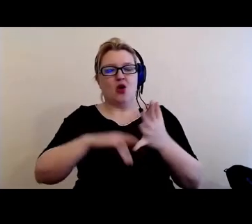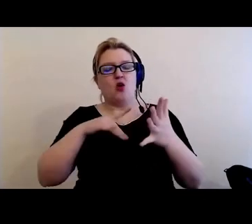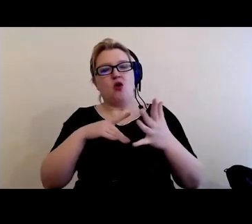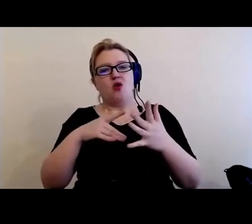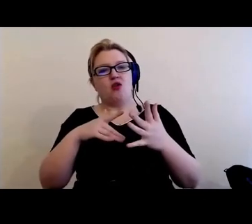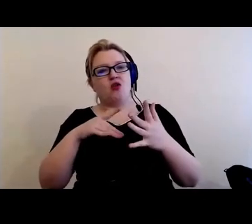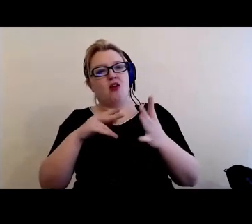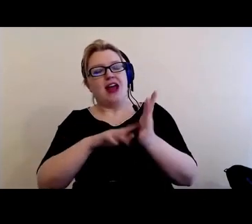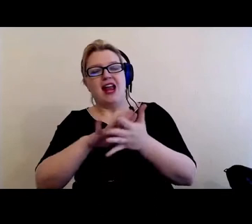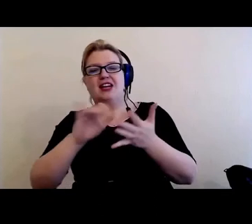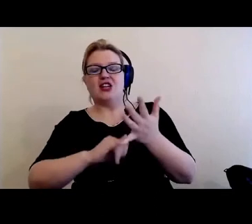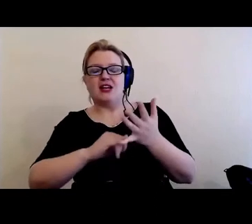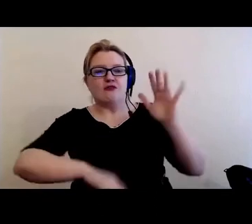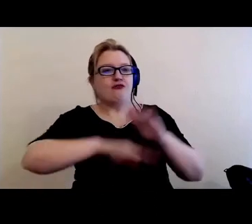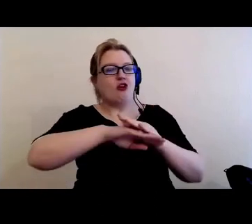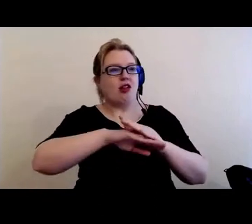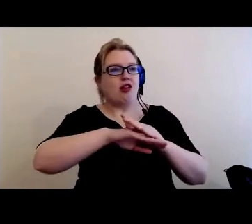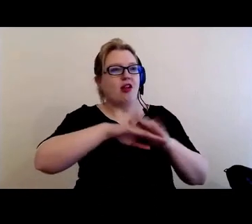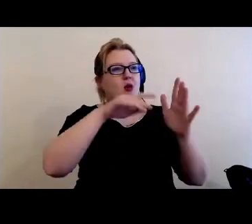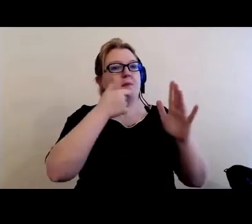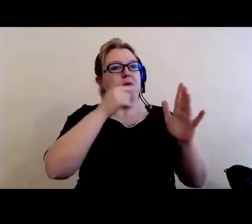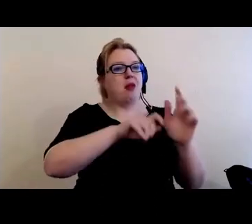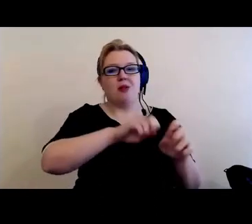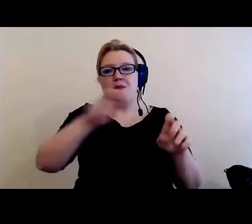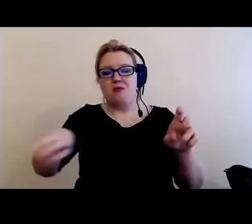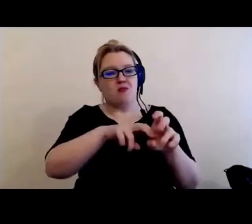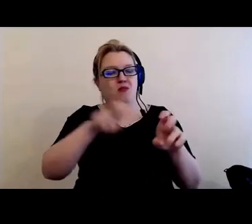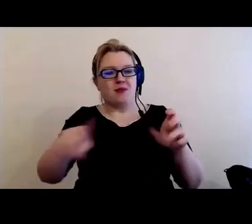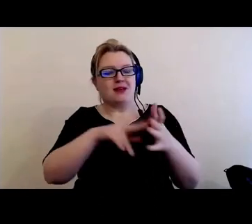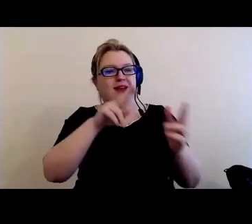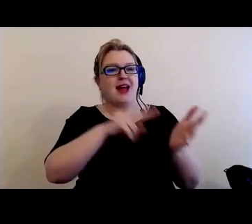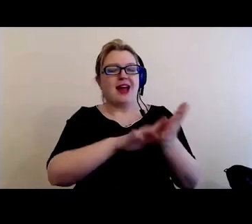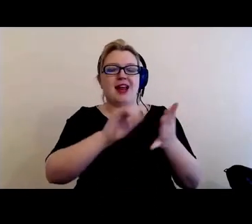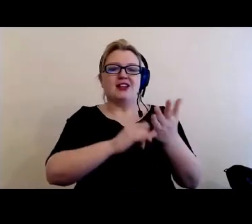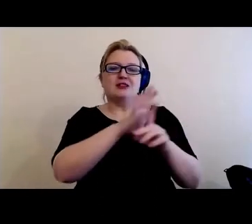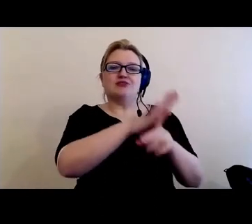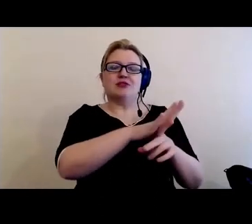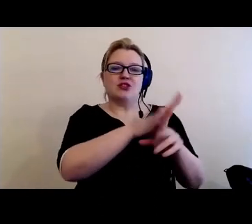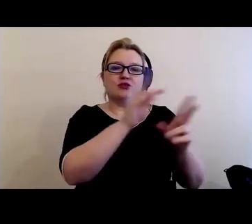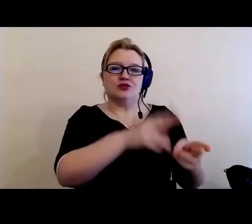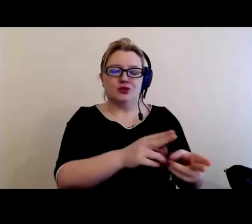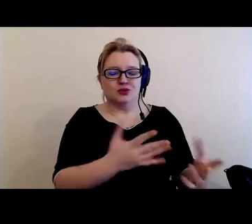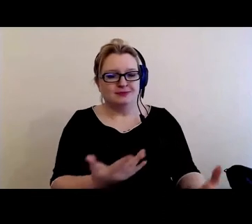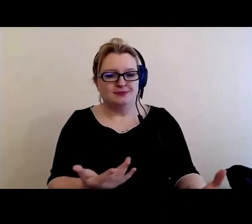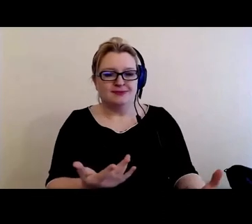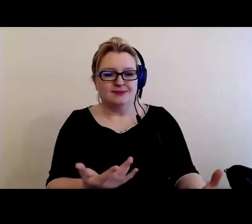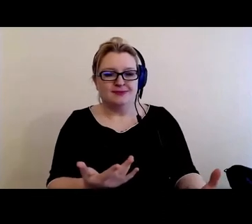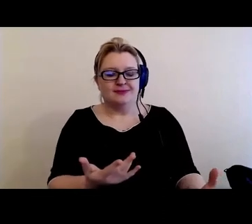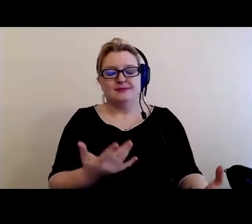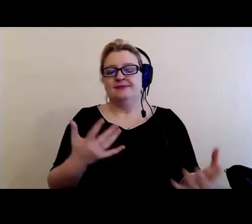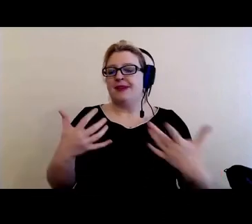of people and communities living the lives they want to, being able to connect to communities, being able